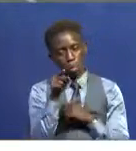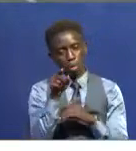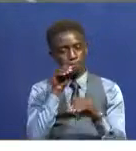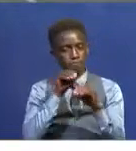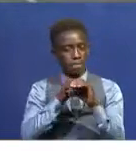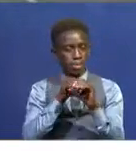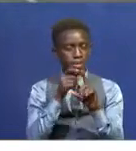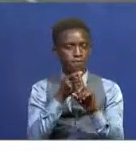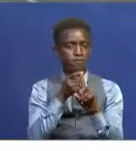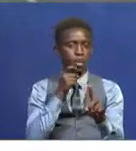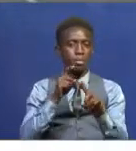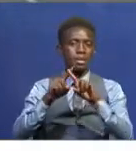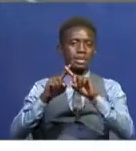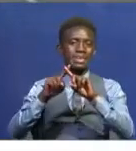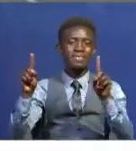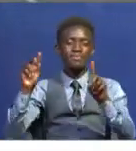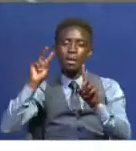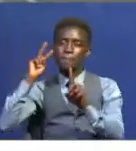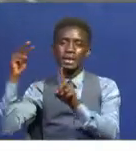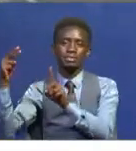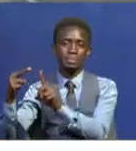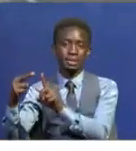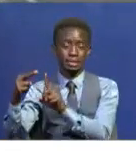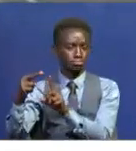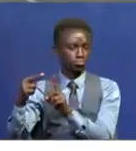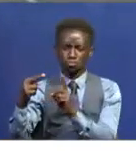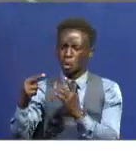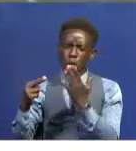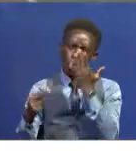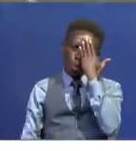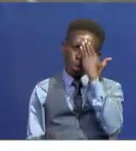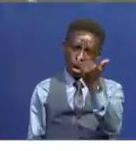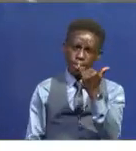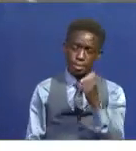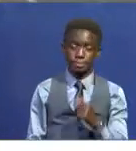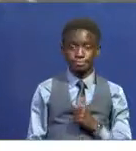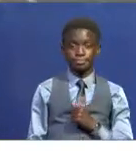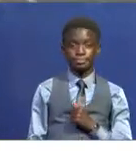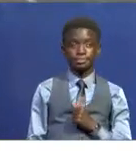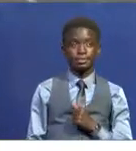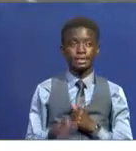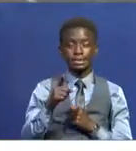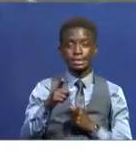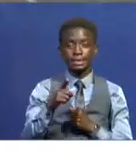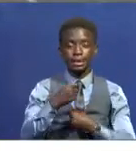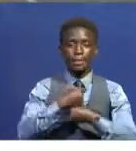perspective. This is essentially to ensure that